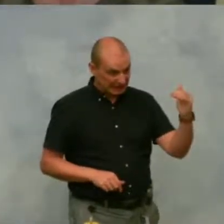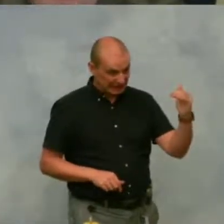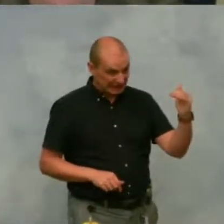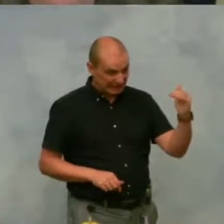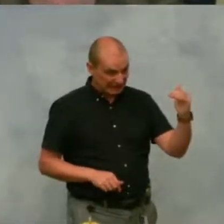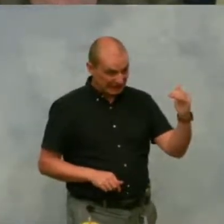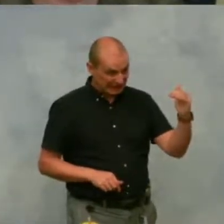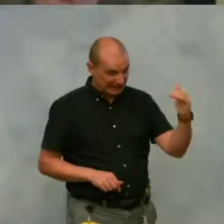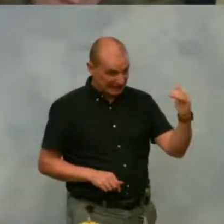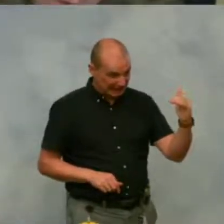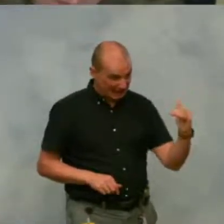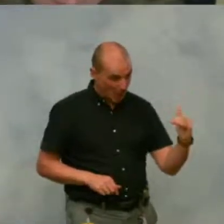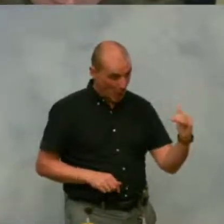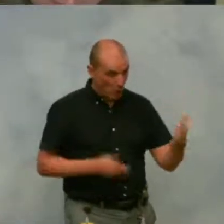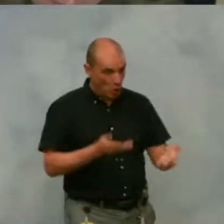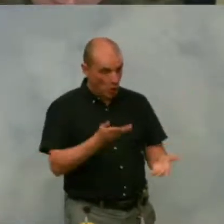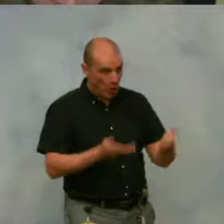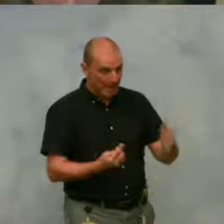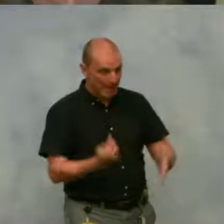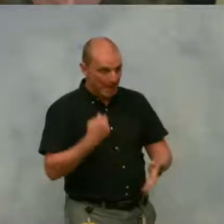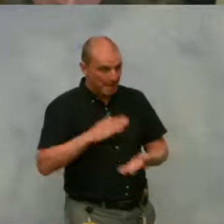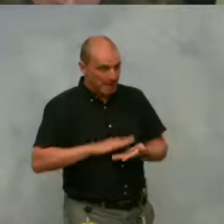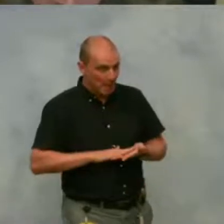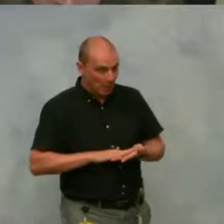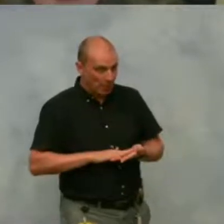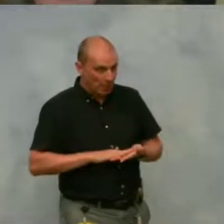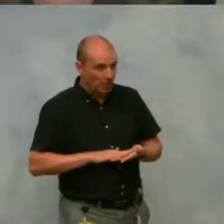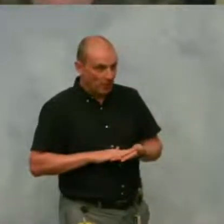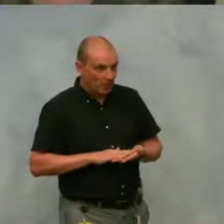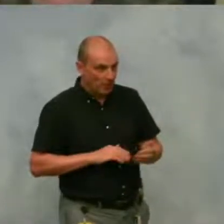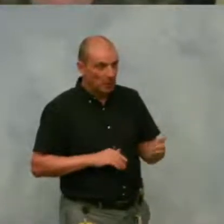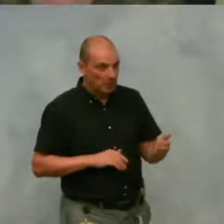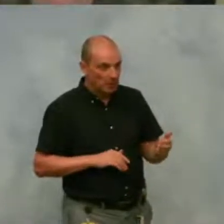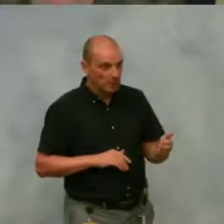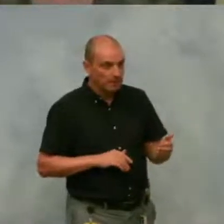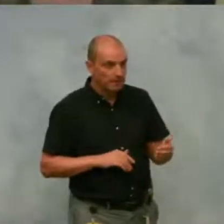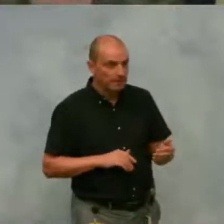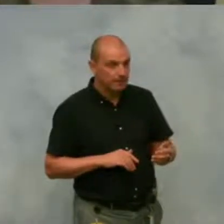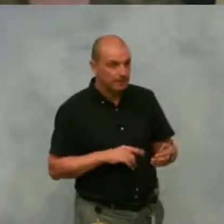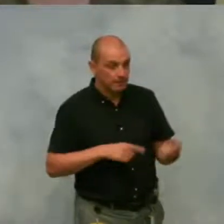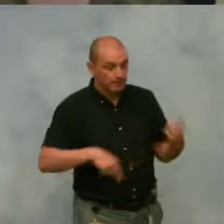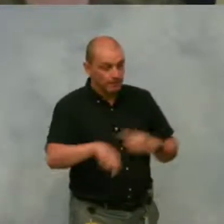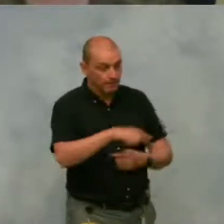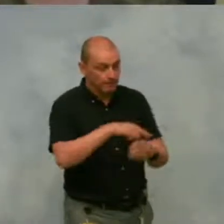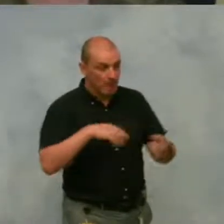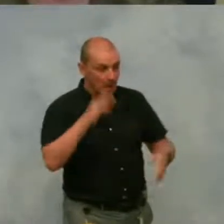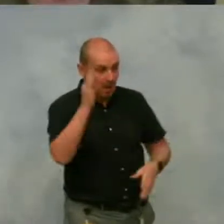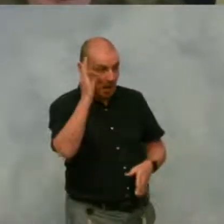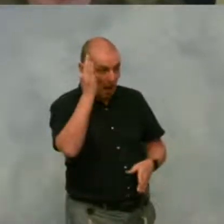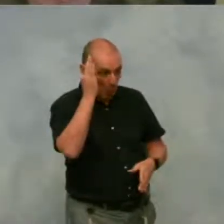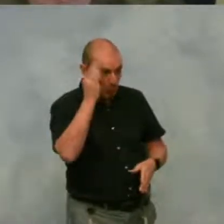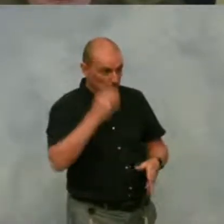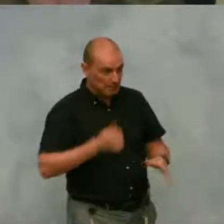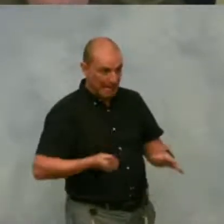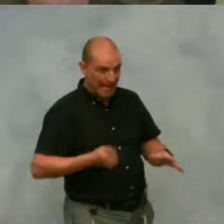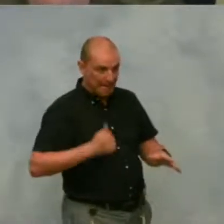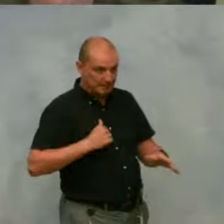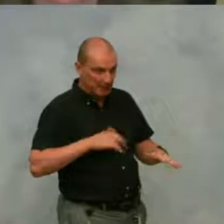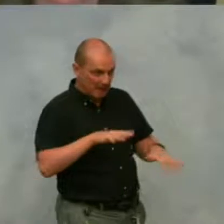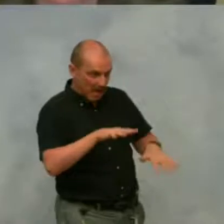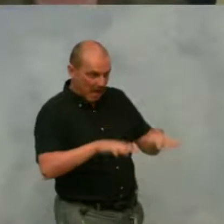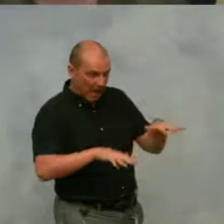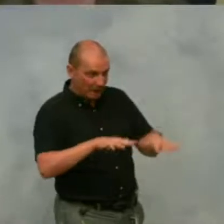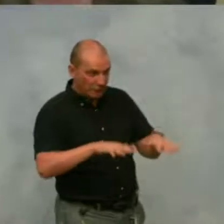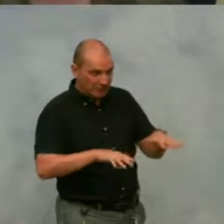the previous month, but still up in comparison with last year. And across the council, we're projecting an average absence percentage